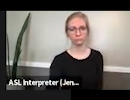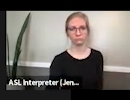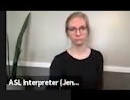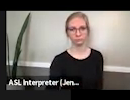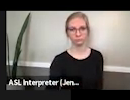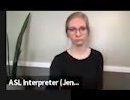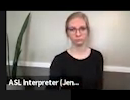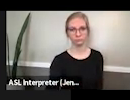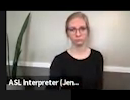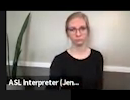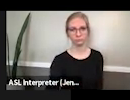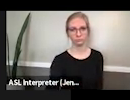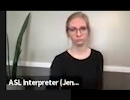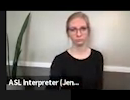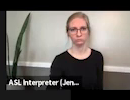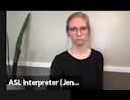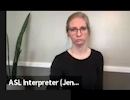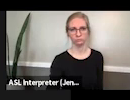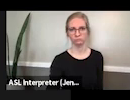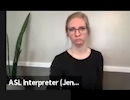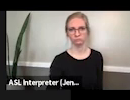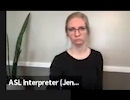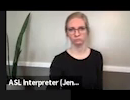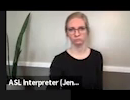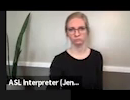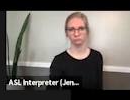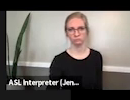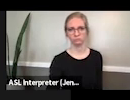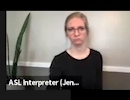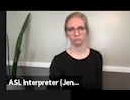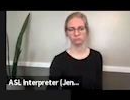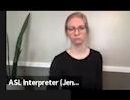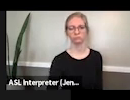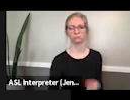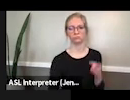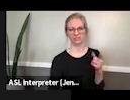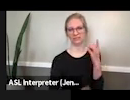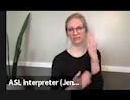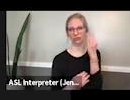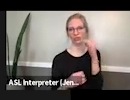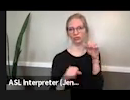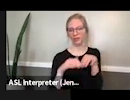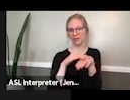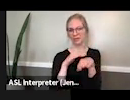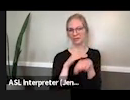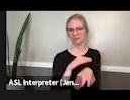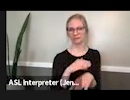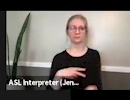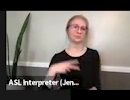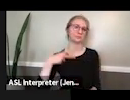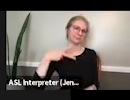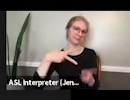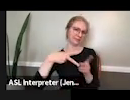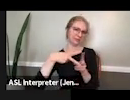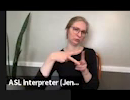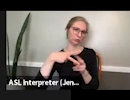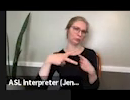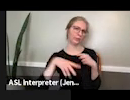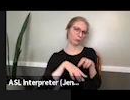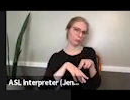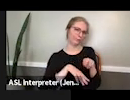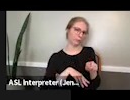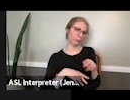That's just information for you to access. These are the 2 things that I have referred